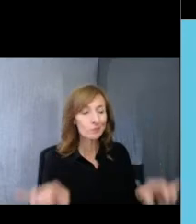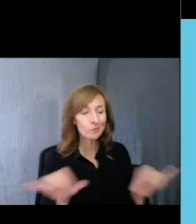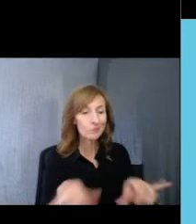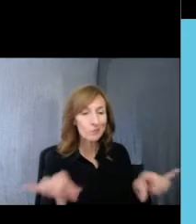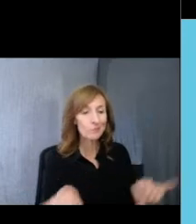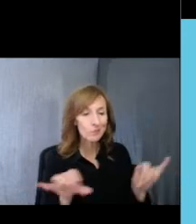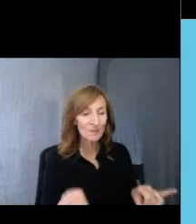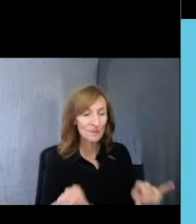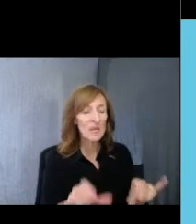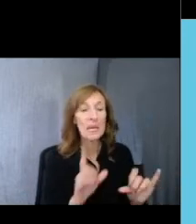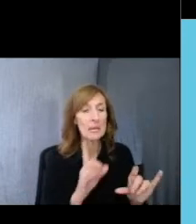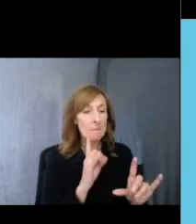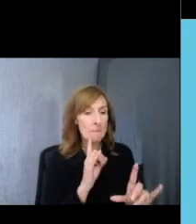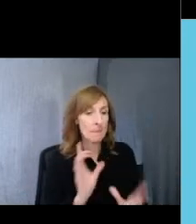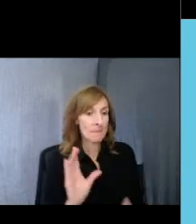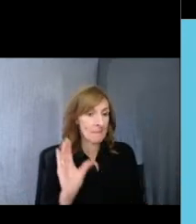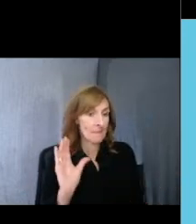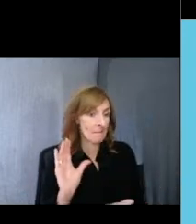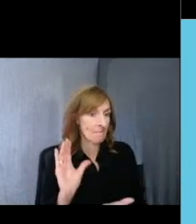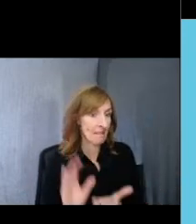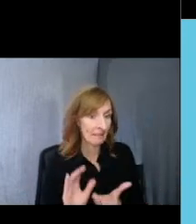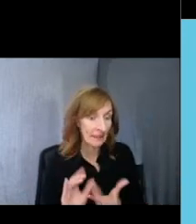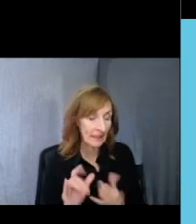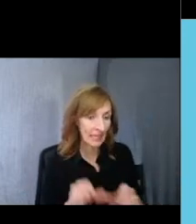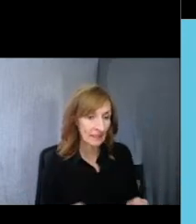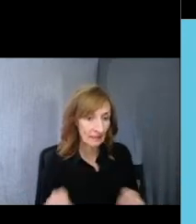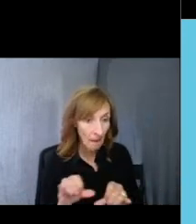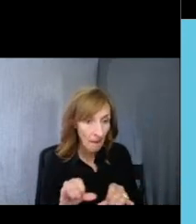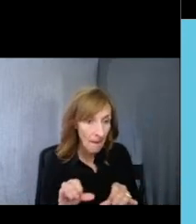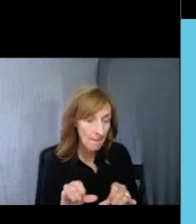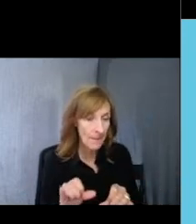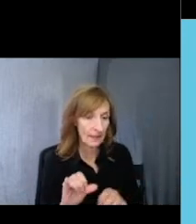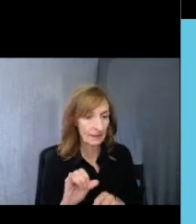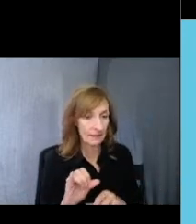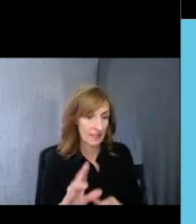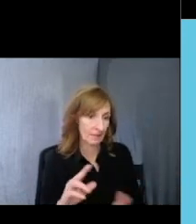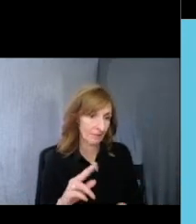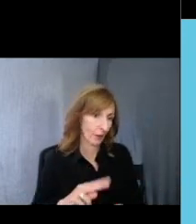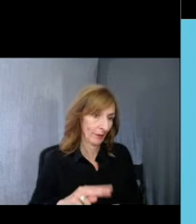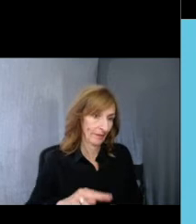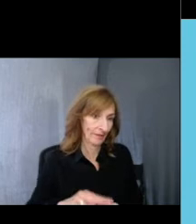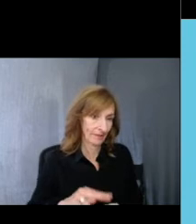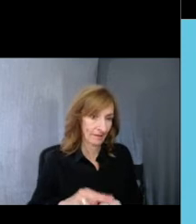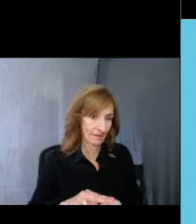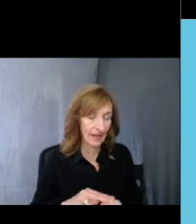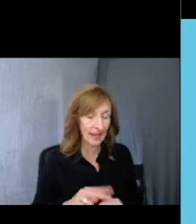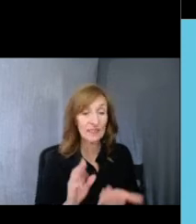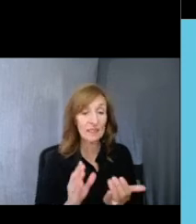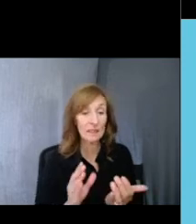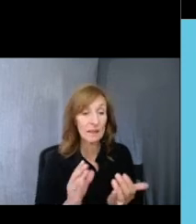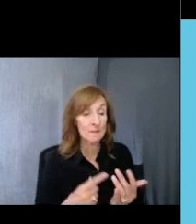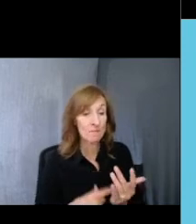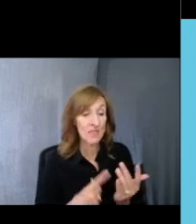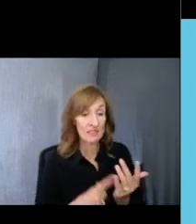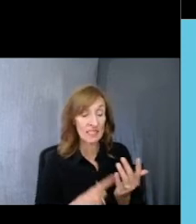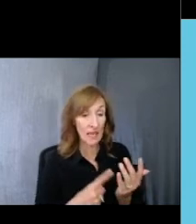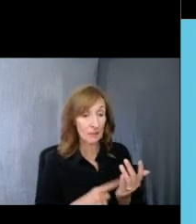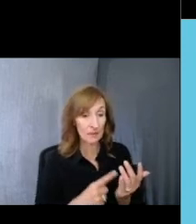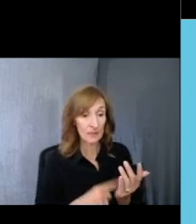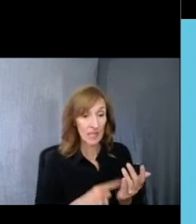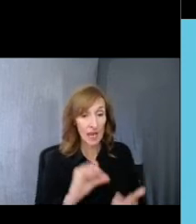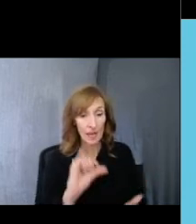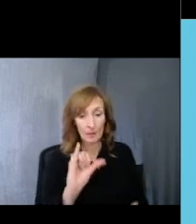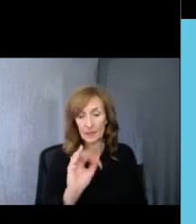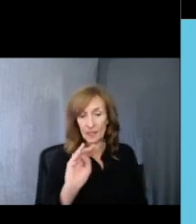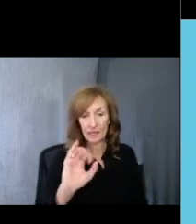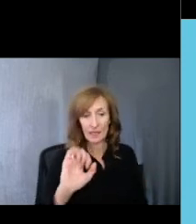veterinary practice. We might do imaging. I will tell you, as an ultrasonographer, I loved